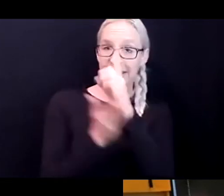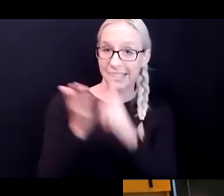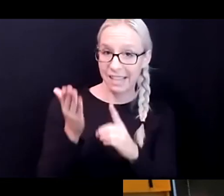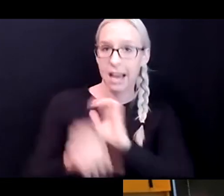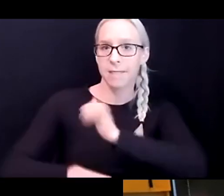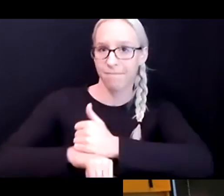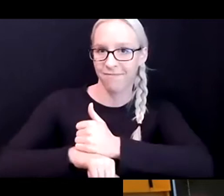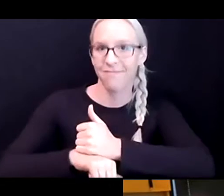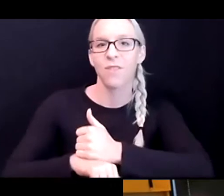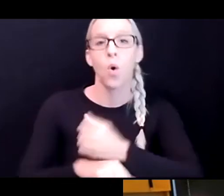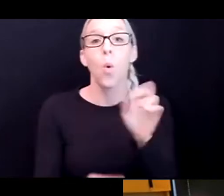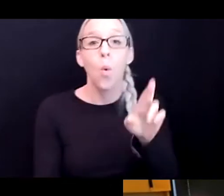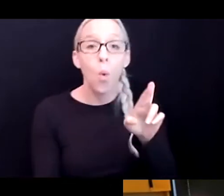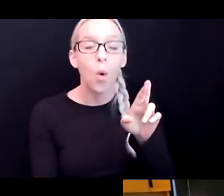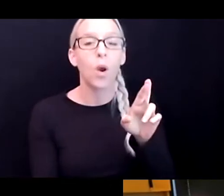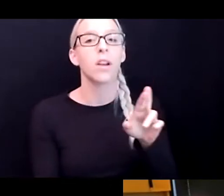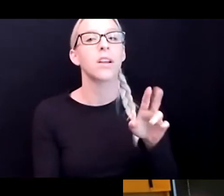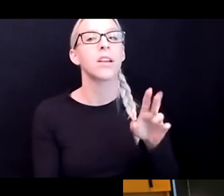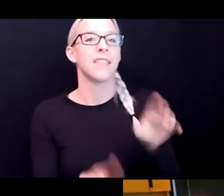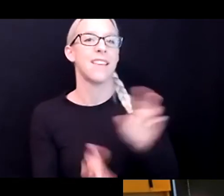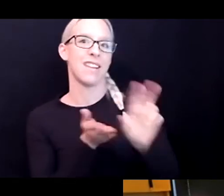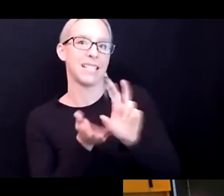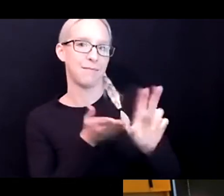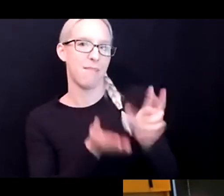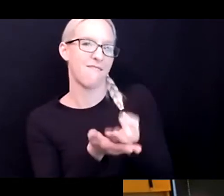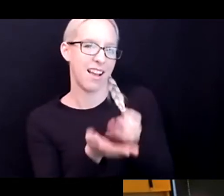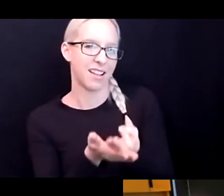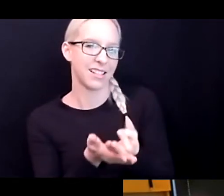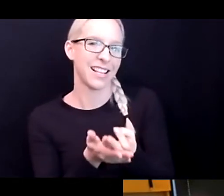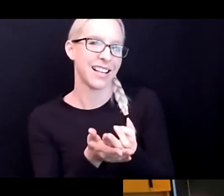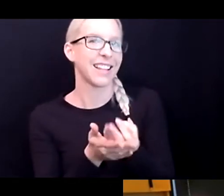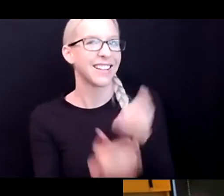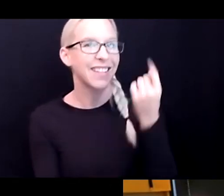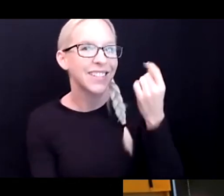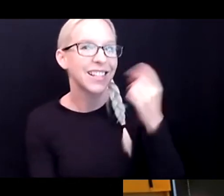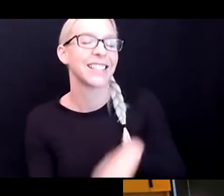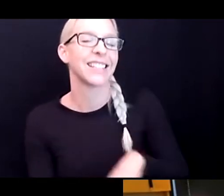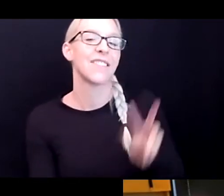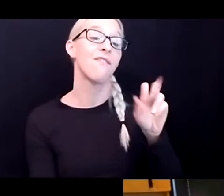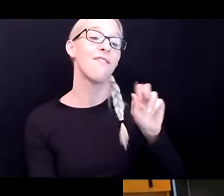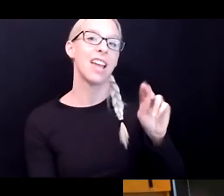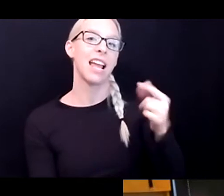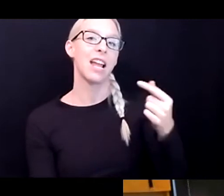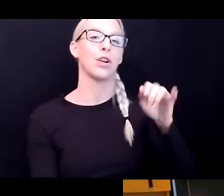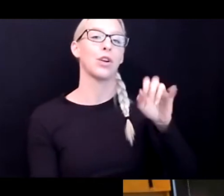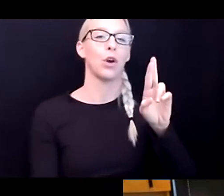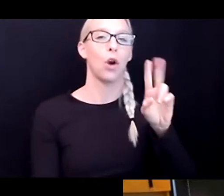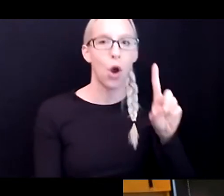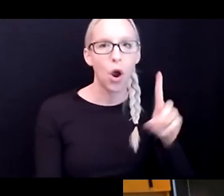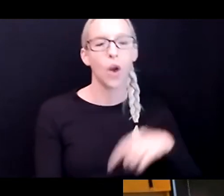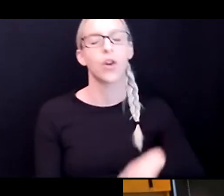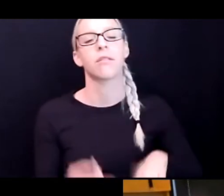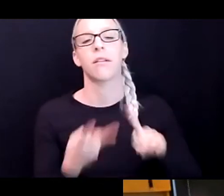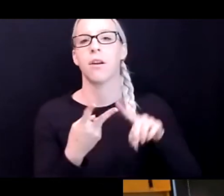investment funds. And the good thing is it's not John Finch that's managing your money. It's Vanguard, BlackRock,